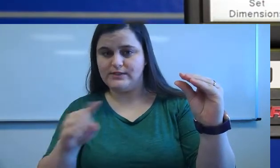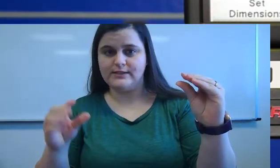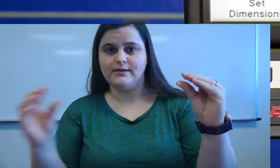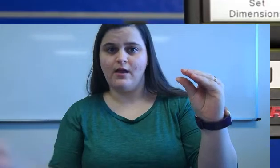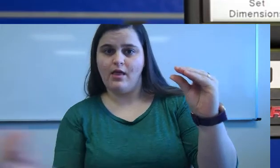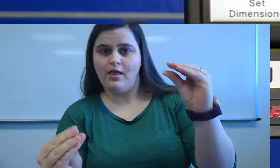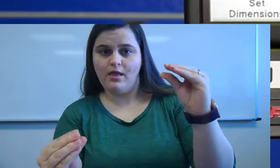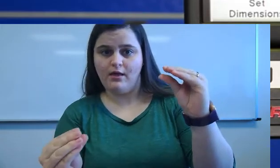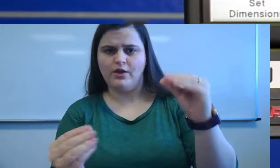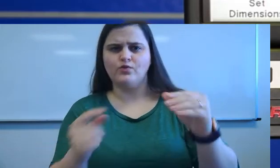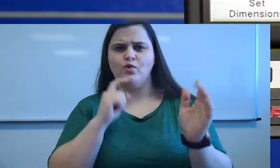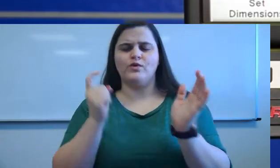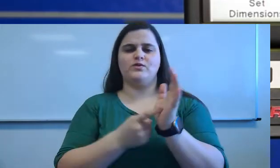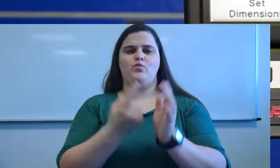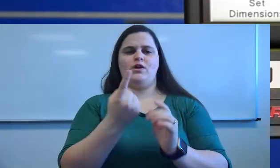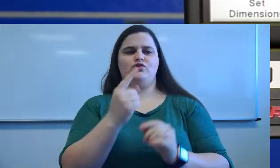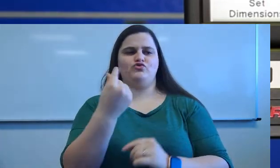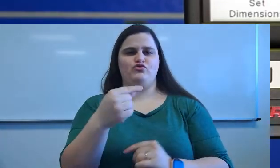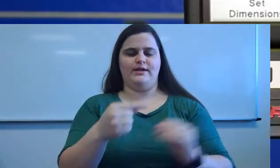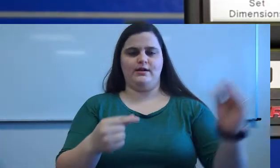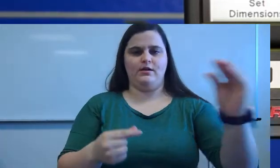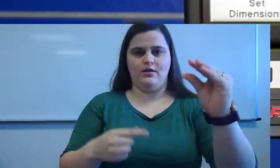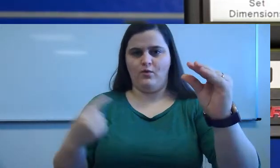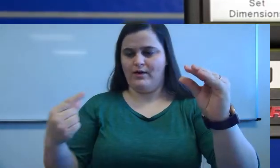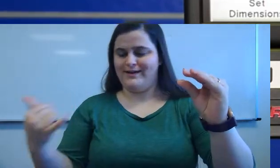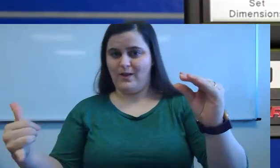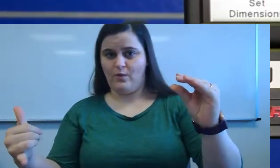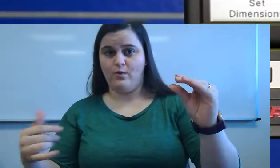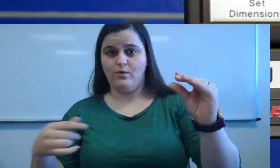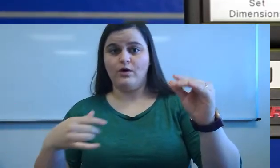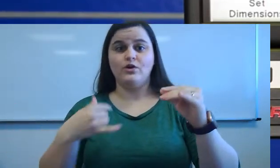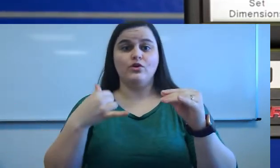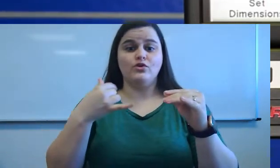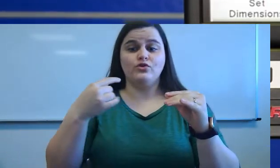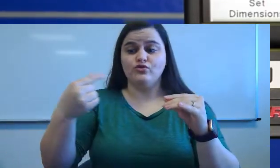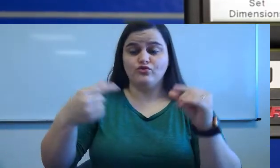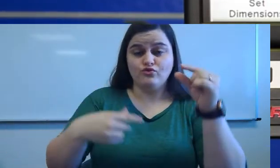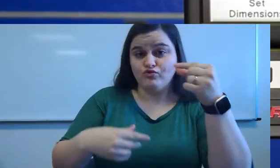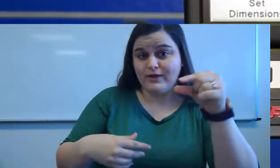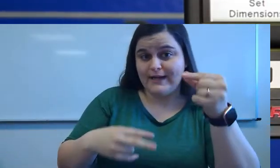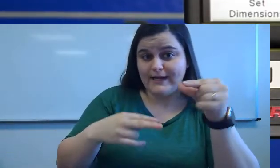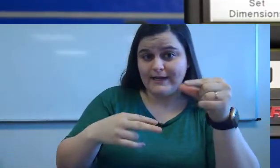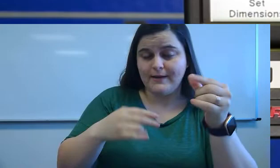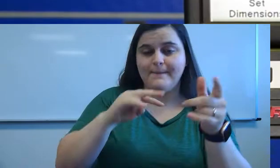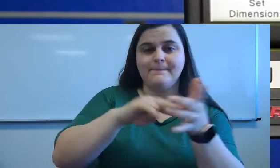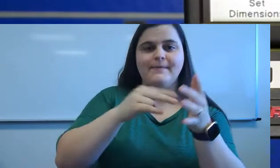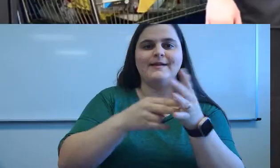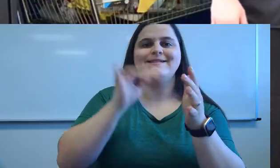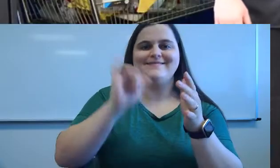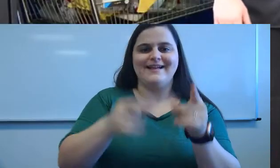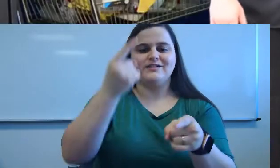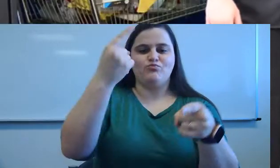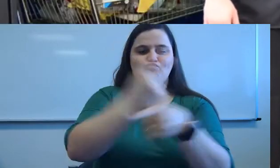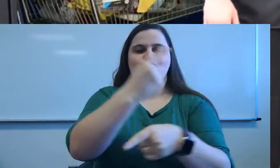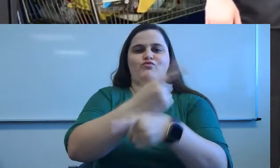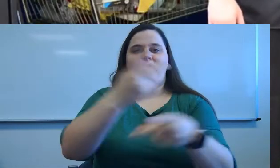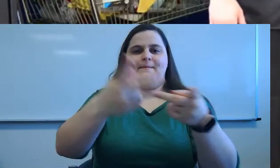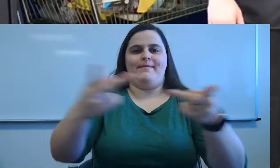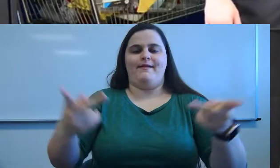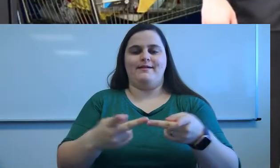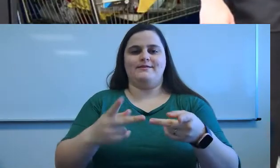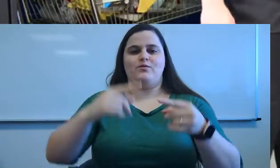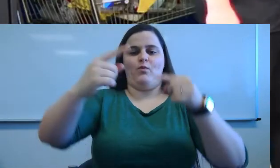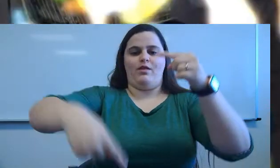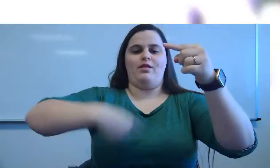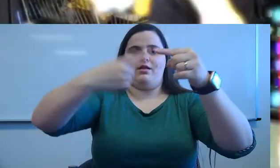one side's green, one side's yellow. When we have the green arrow, that's where the wheel needs to be to put the weight at the top of the